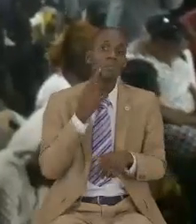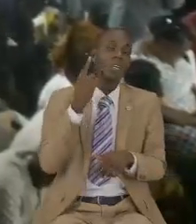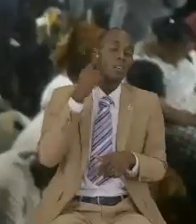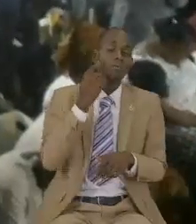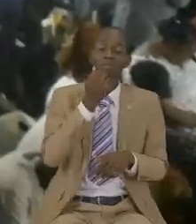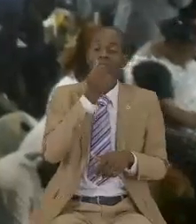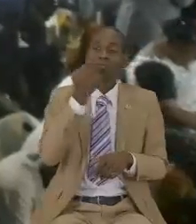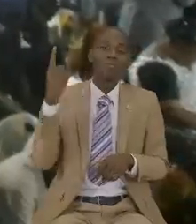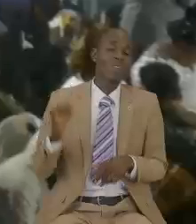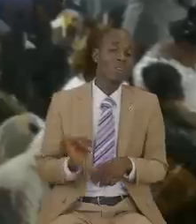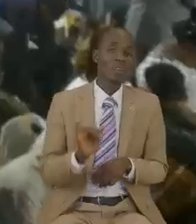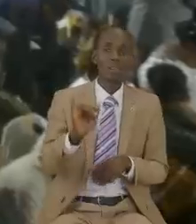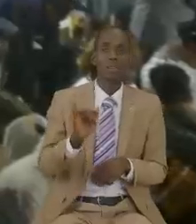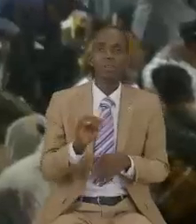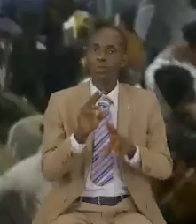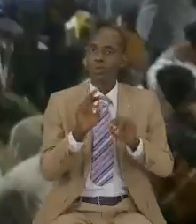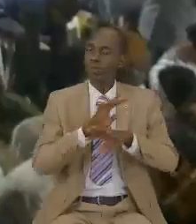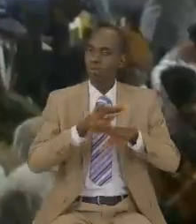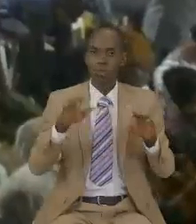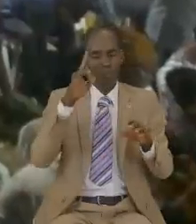you where you